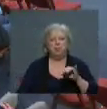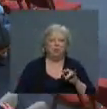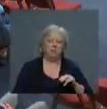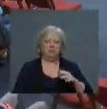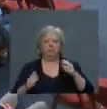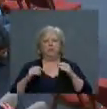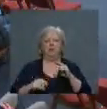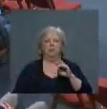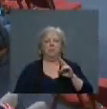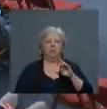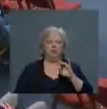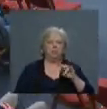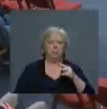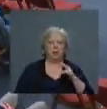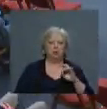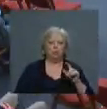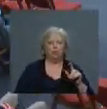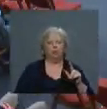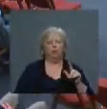Mr. Mitchell or Mr.